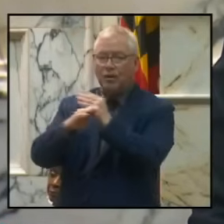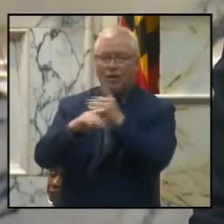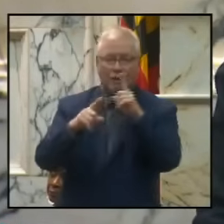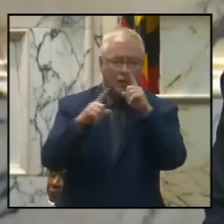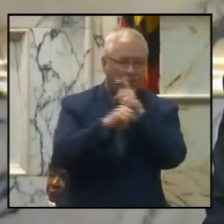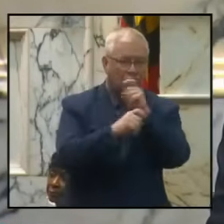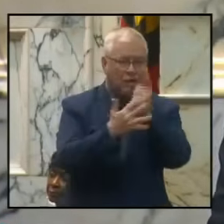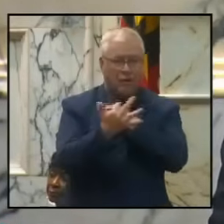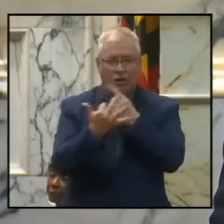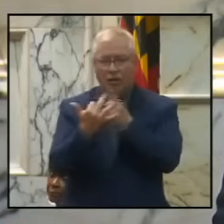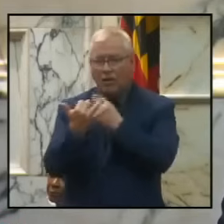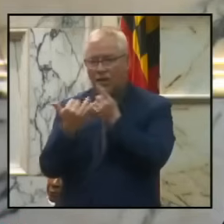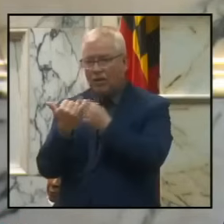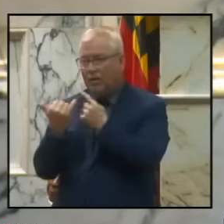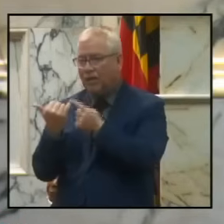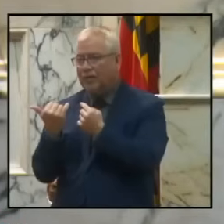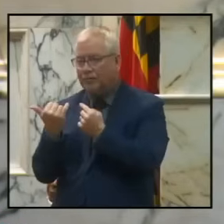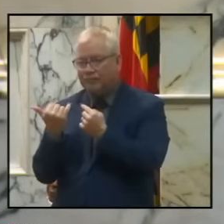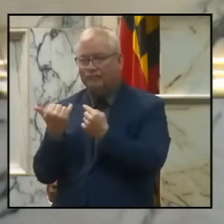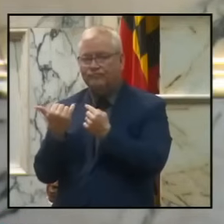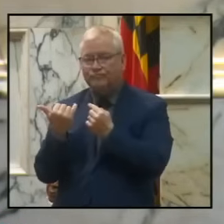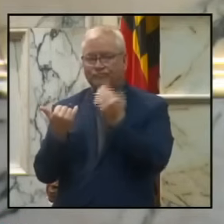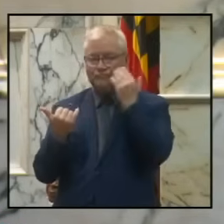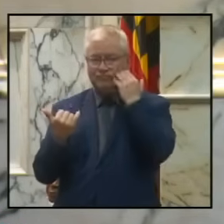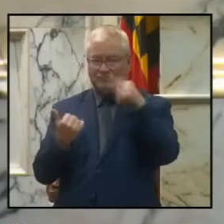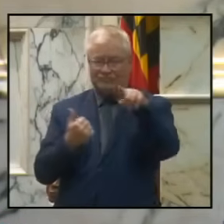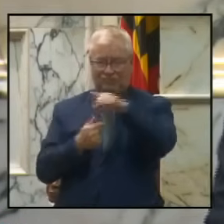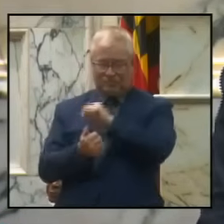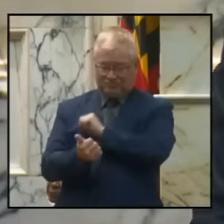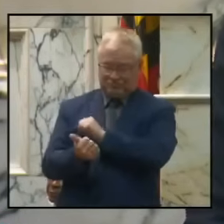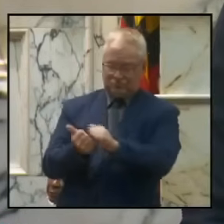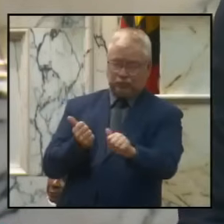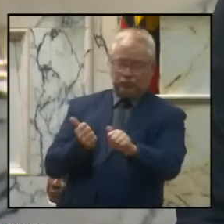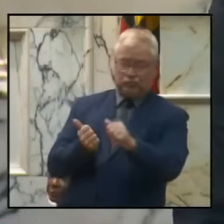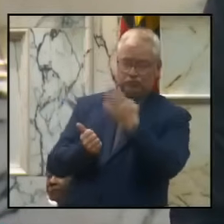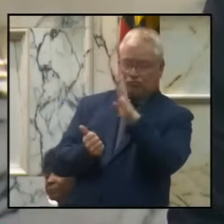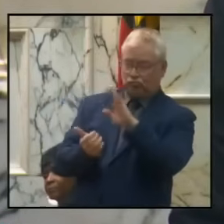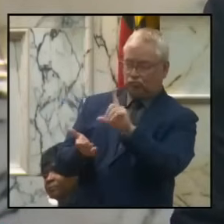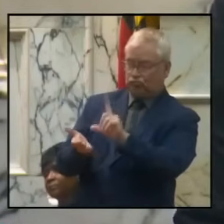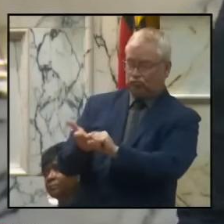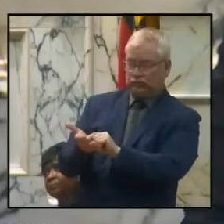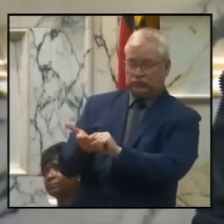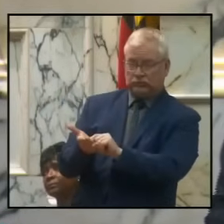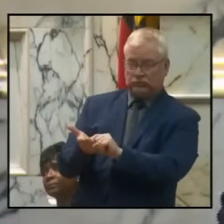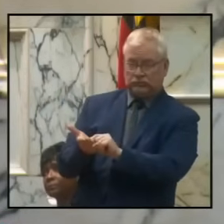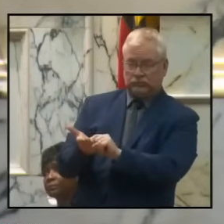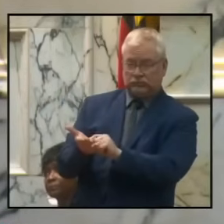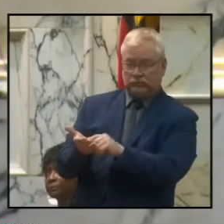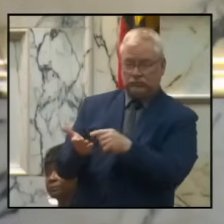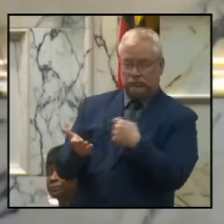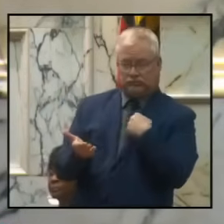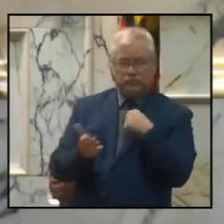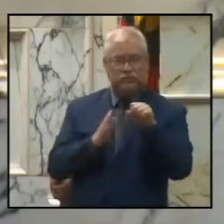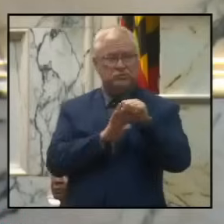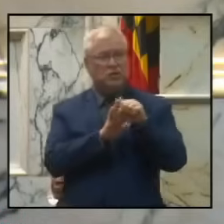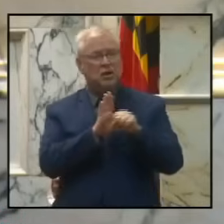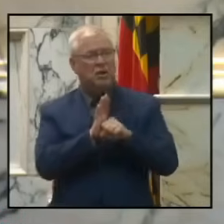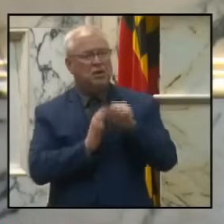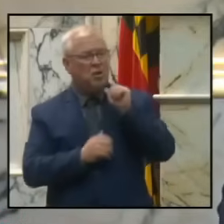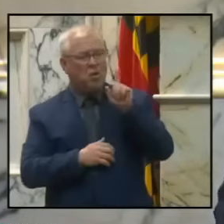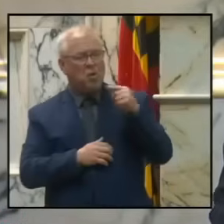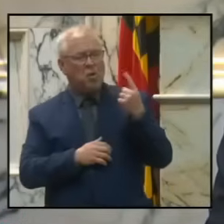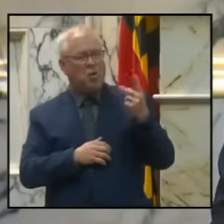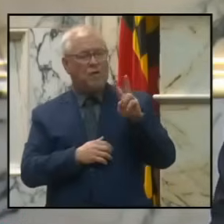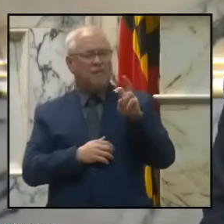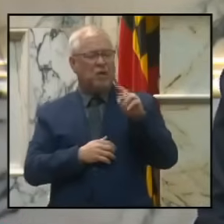I know that when you passed the blueprint, that our state had a governor who didn't just veto the bill, he pretended like it didn't